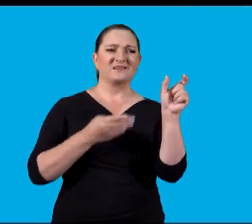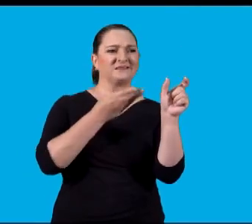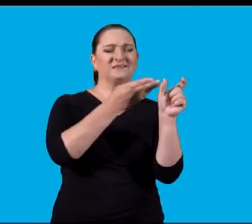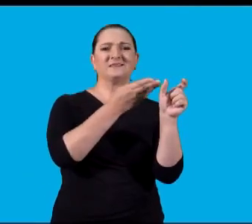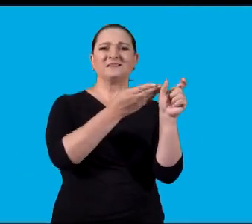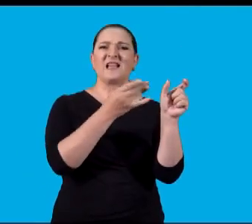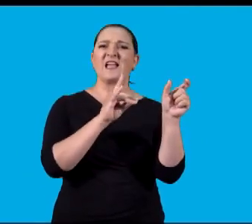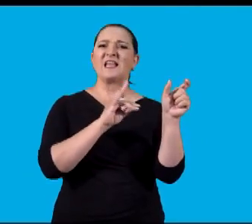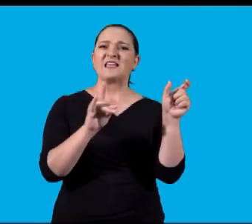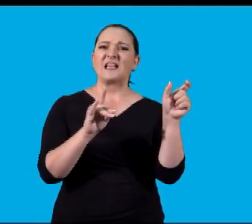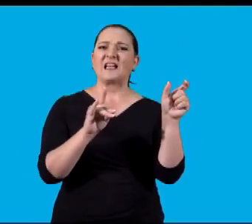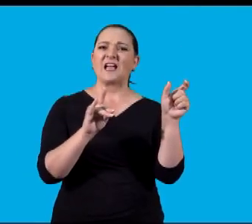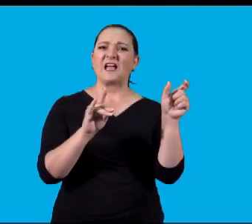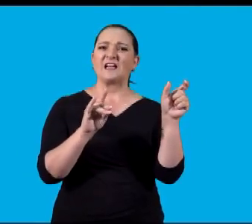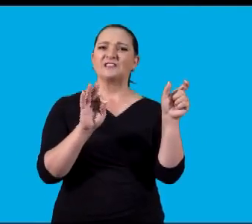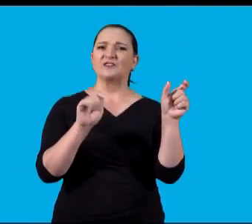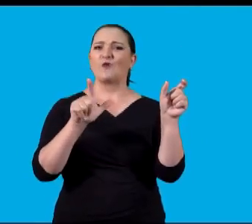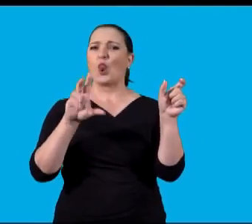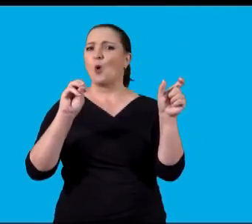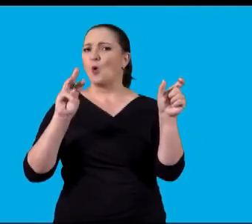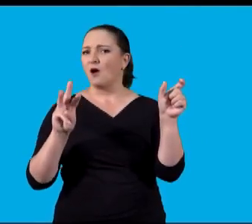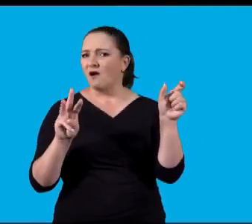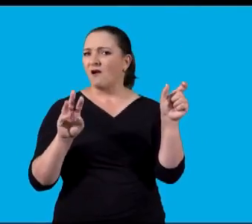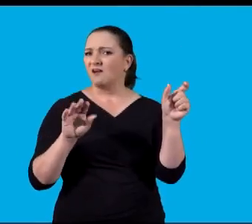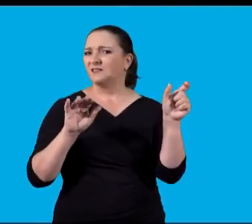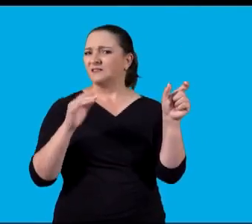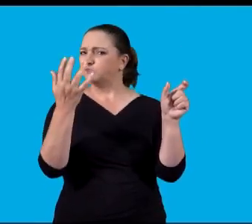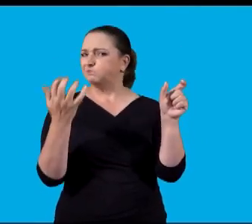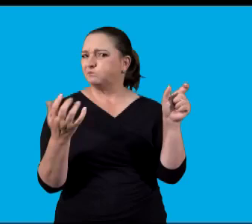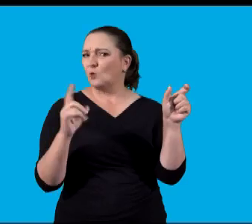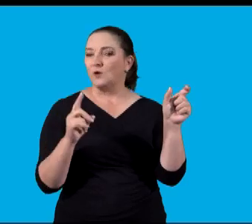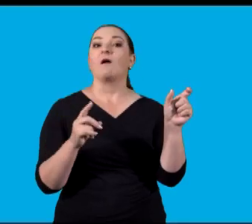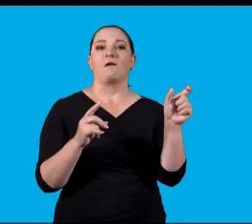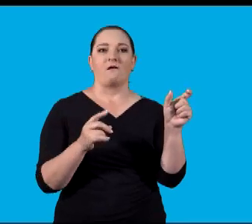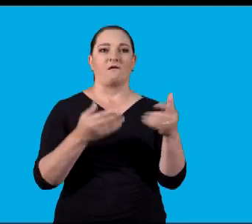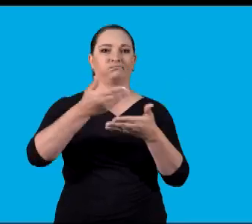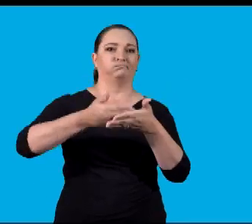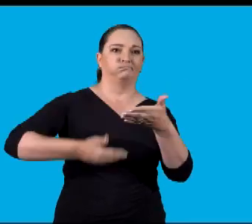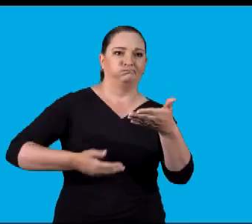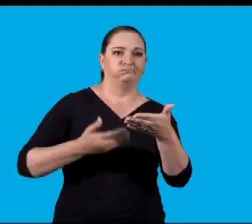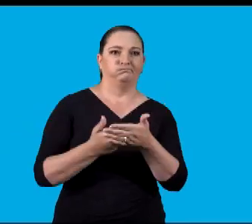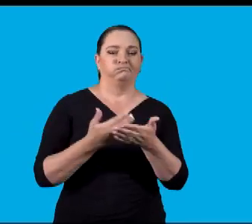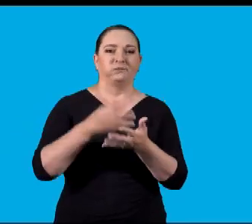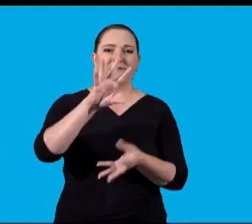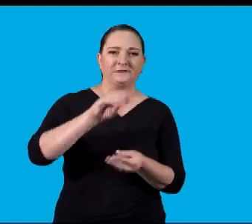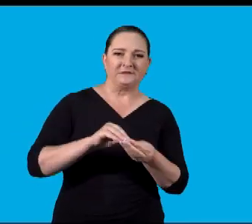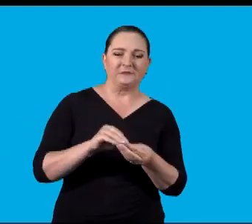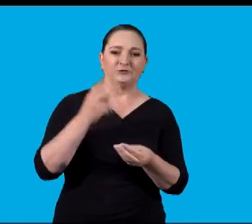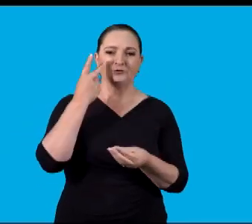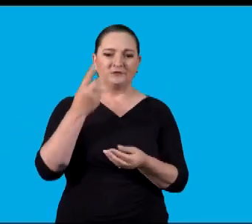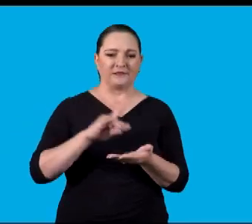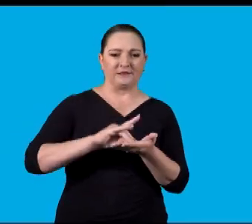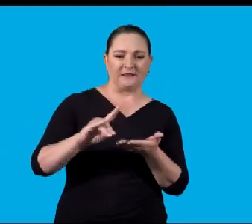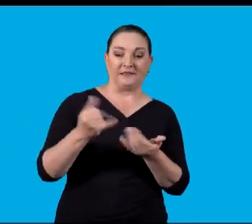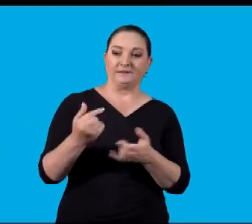flow statement? It is a financial document that provides a summary of the cash and cash equivalents entering and